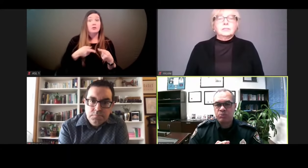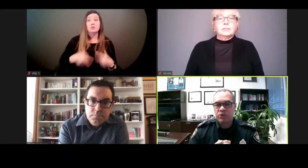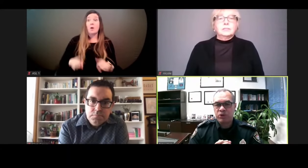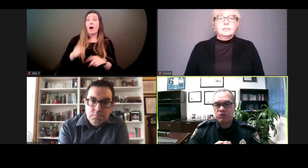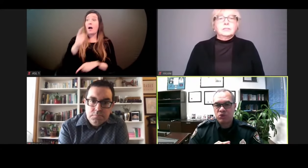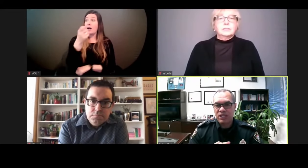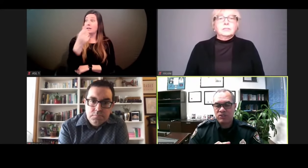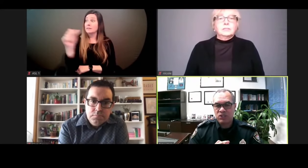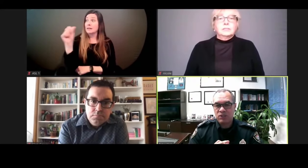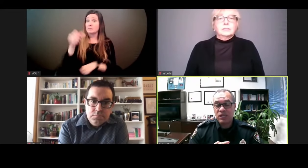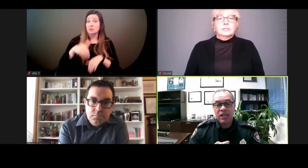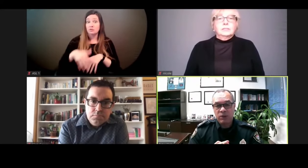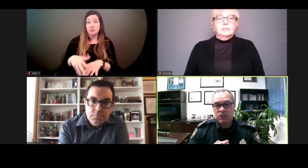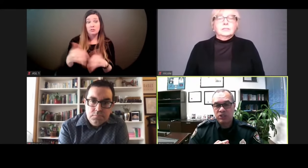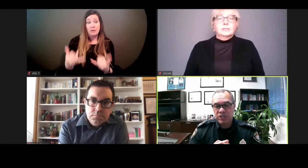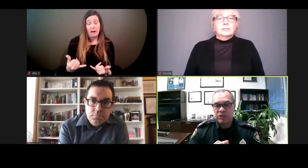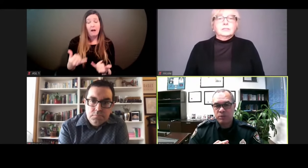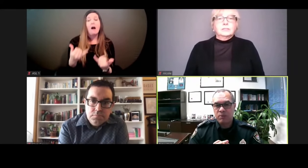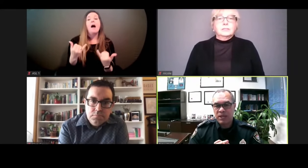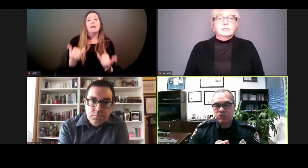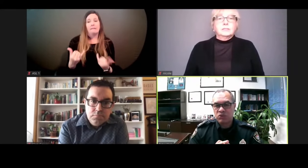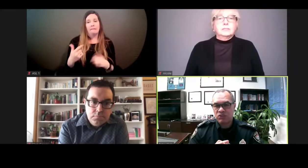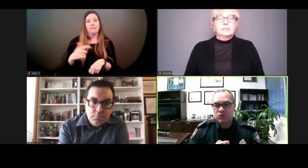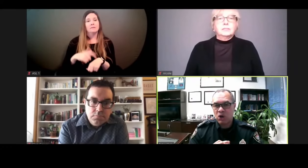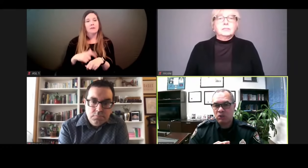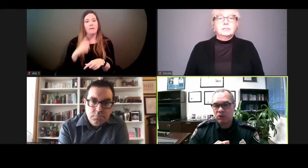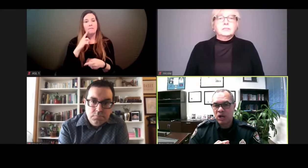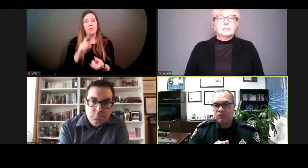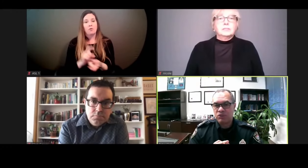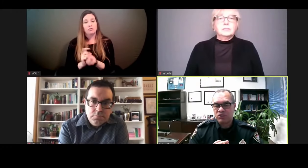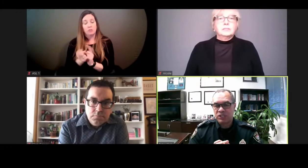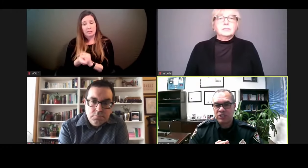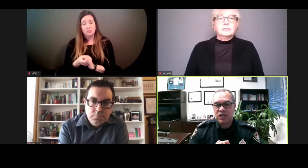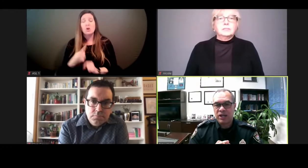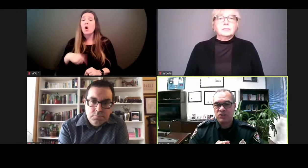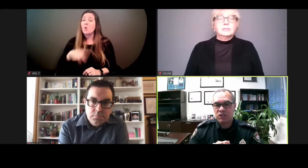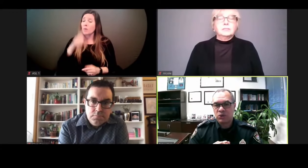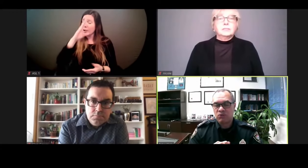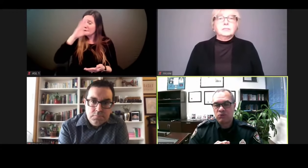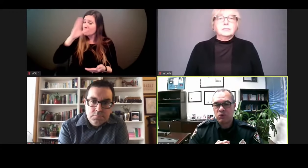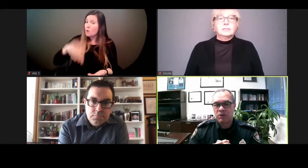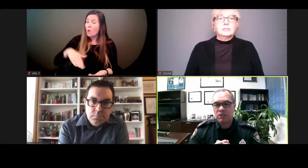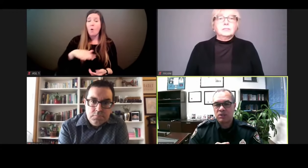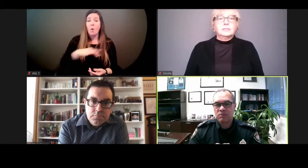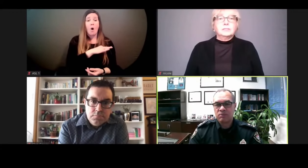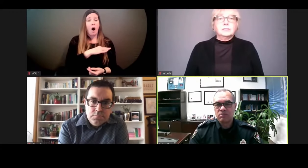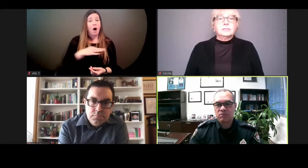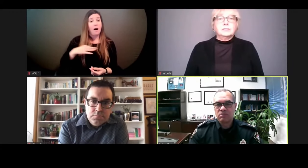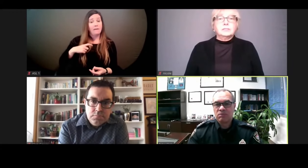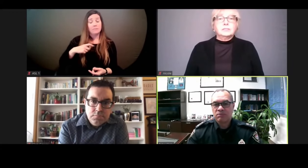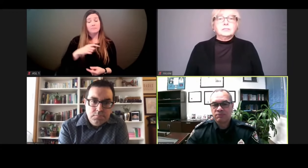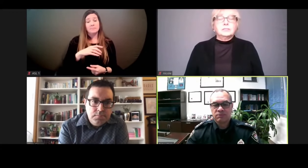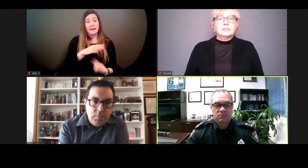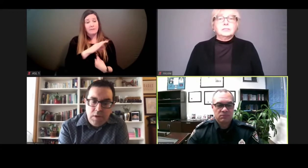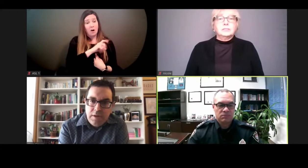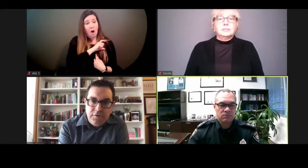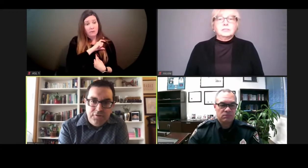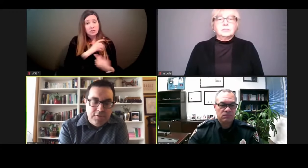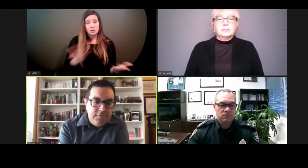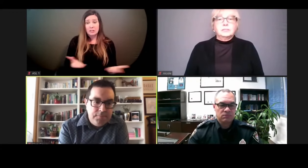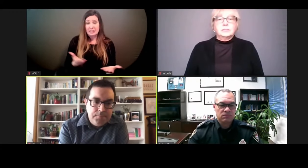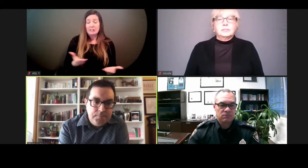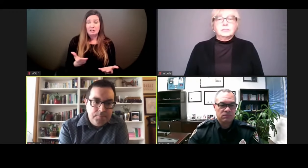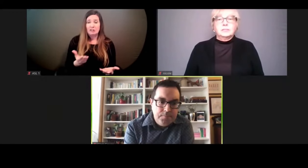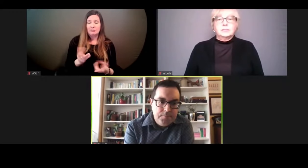into this period of transition, and it will continue to be a major risk for all of our officers and the entire city going forward. Thank you,